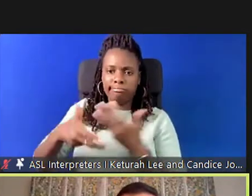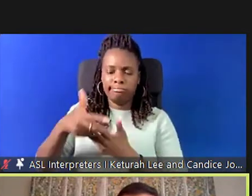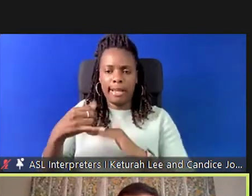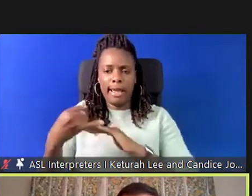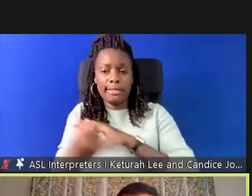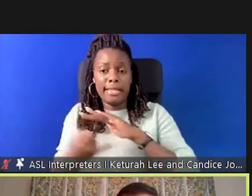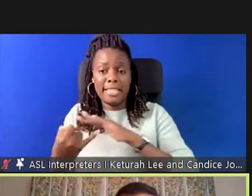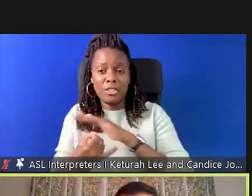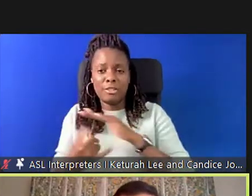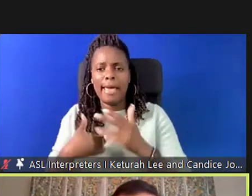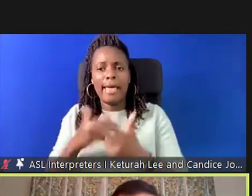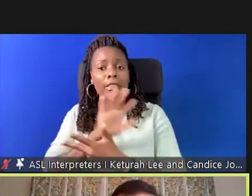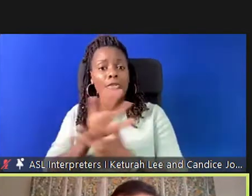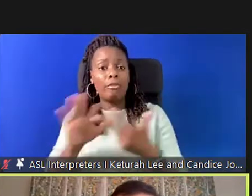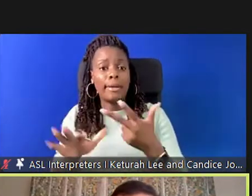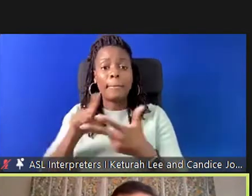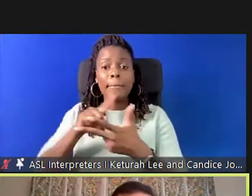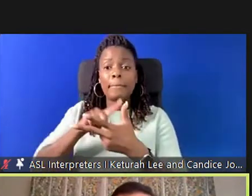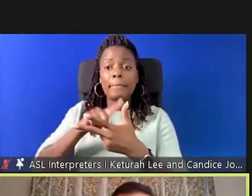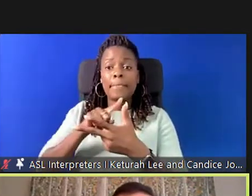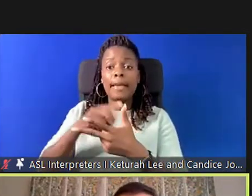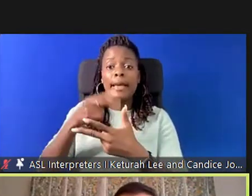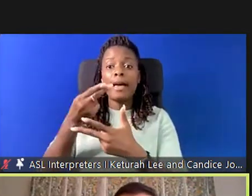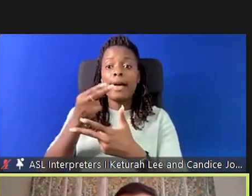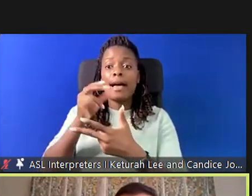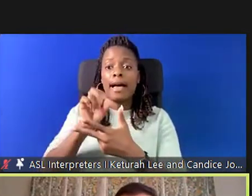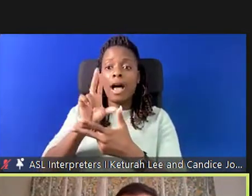including household and court contacts,